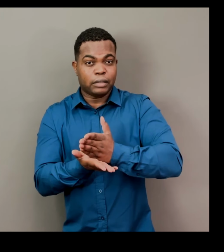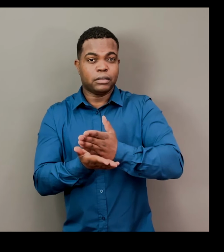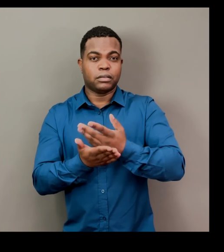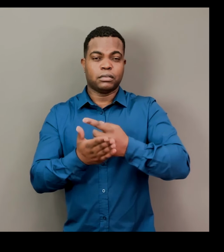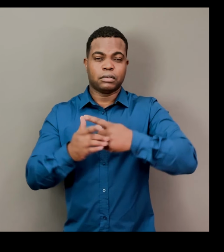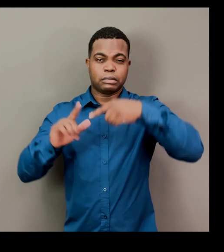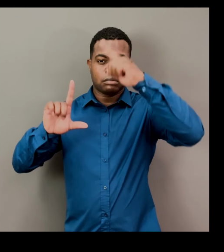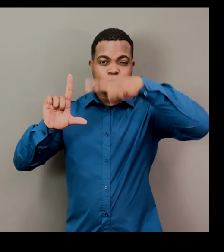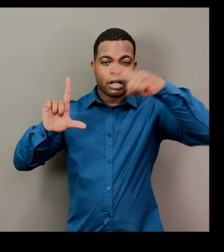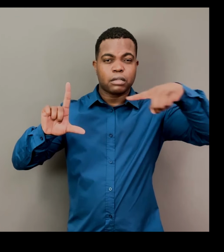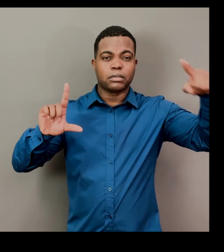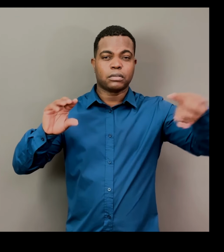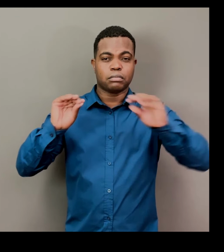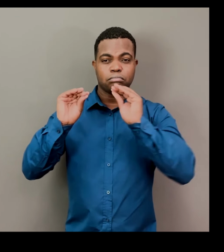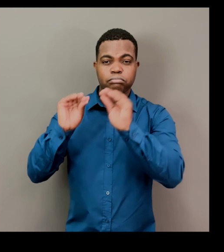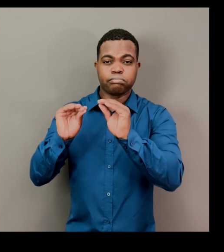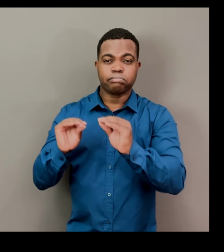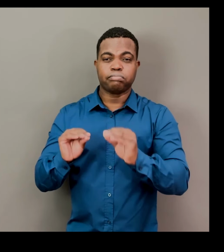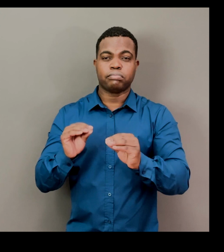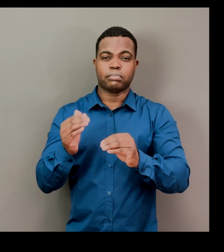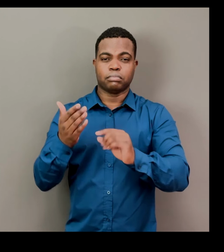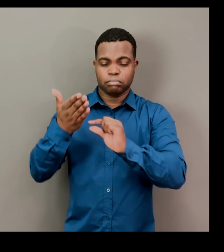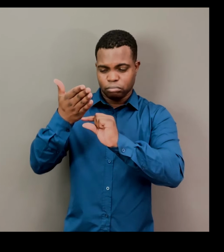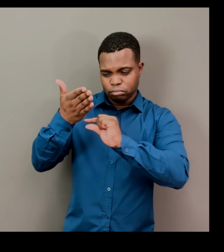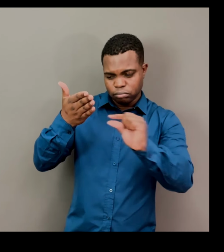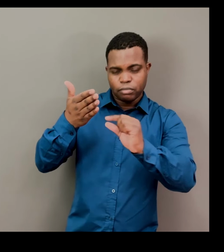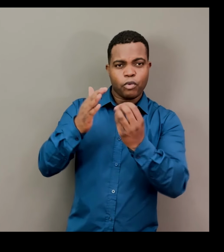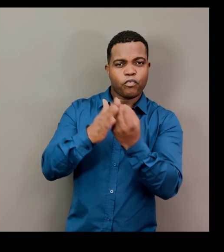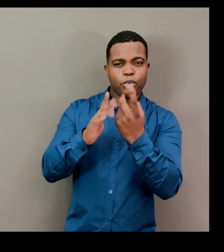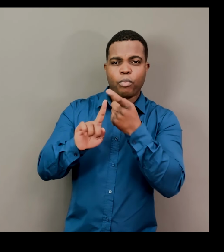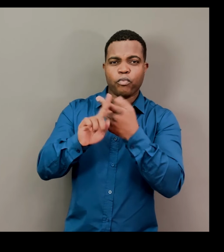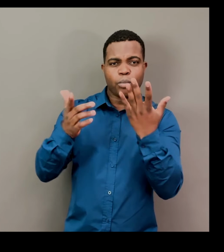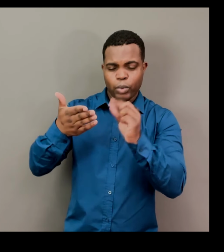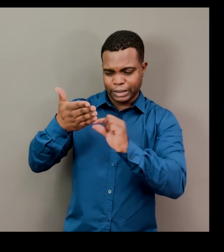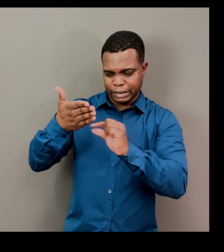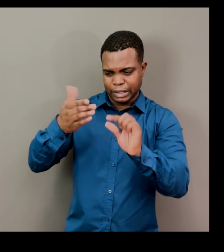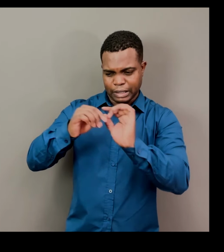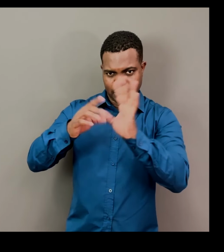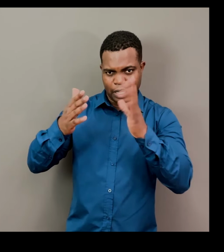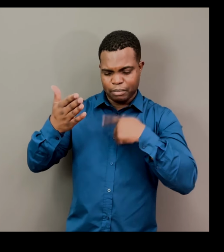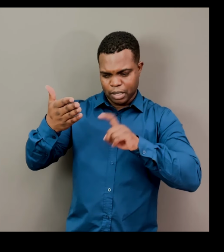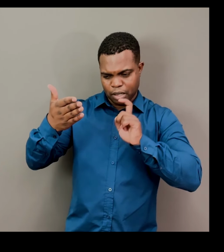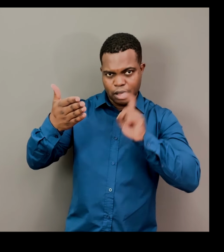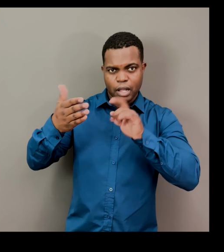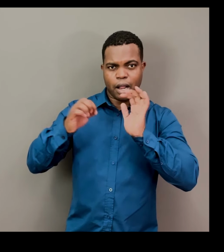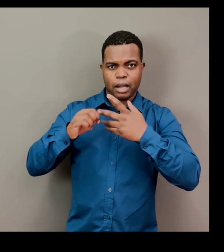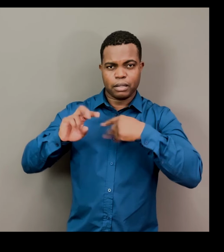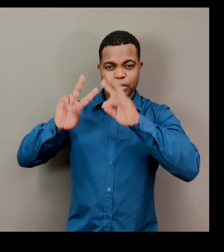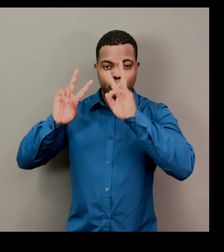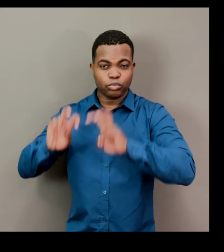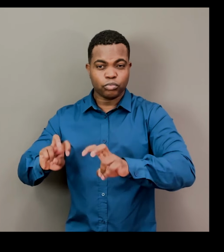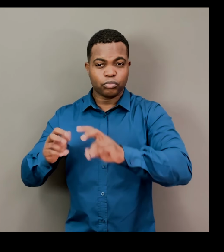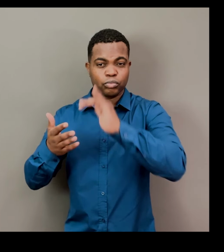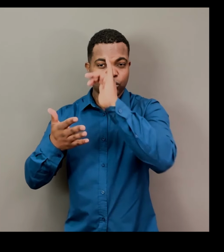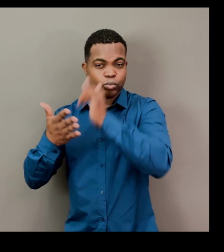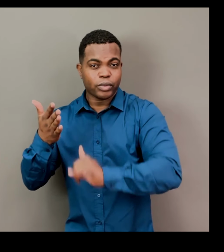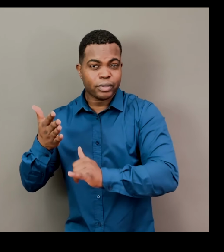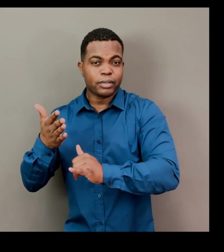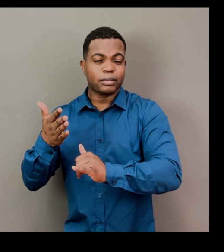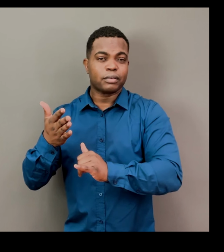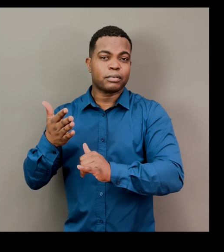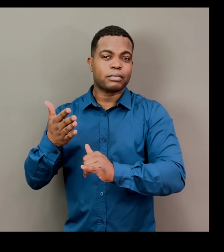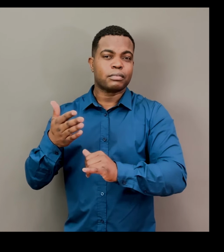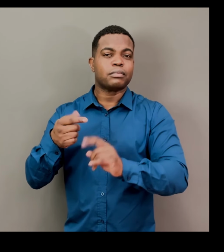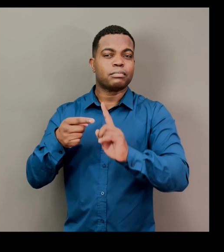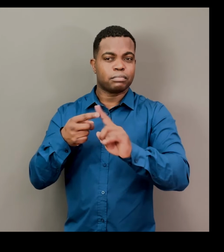statistics footnoted where necessary? Are their footnoted sources reliable? Is the site trying to sell you